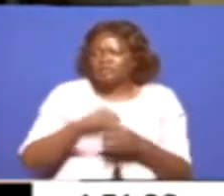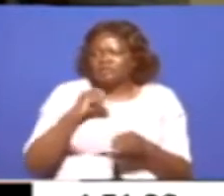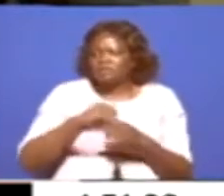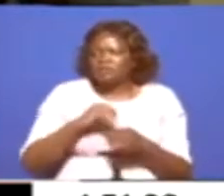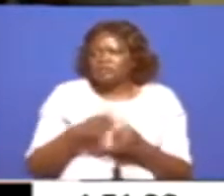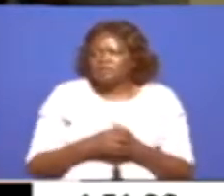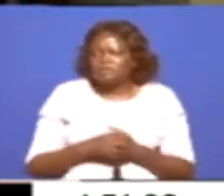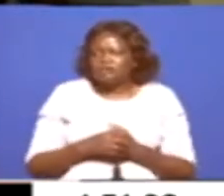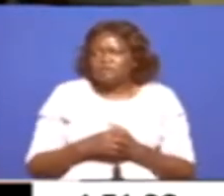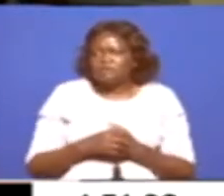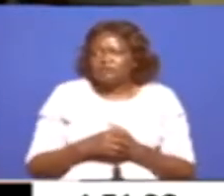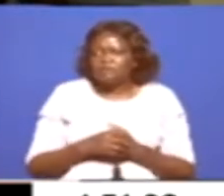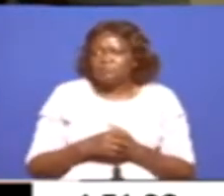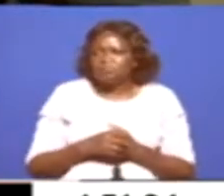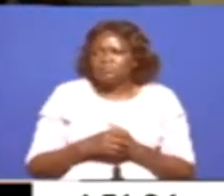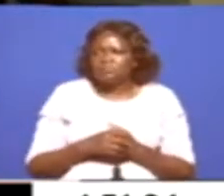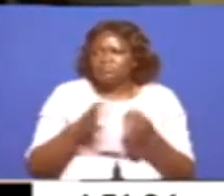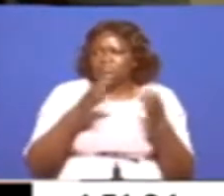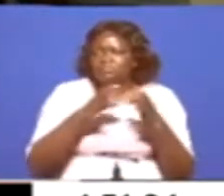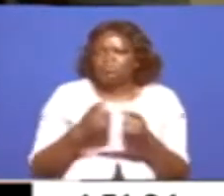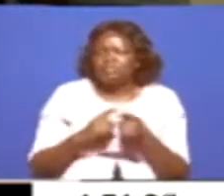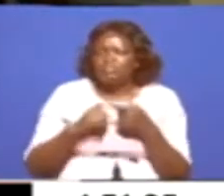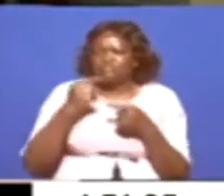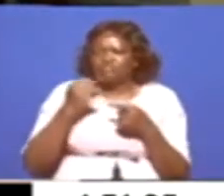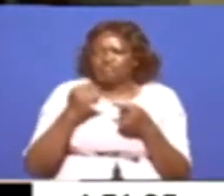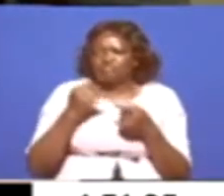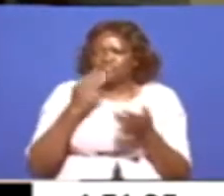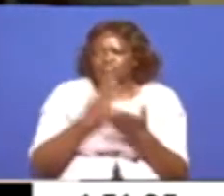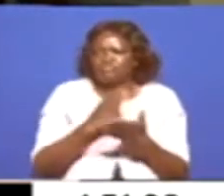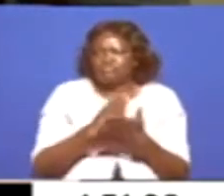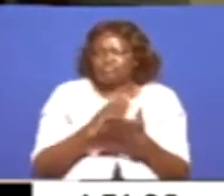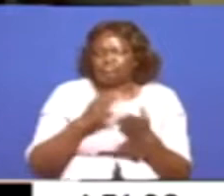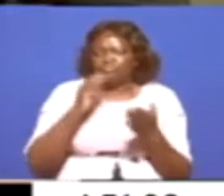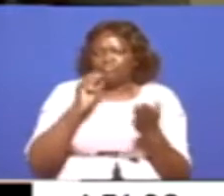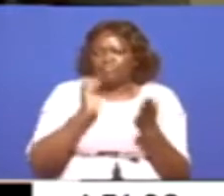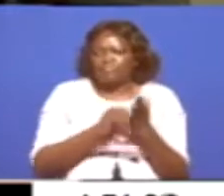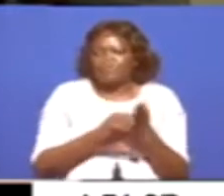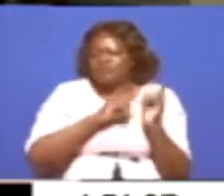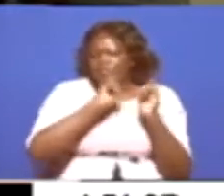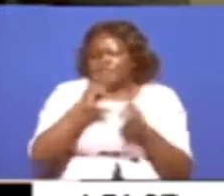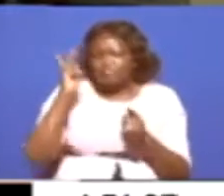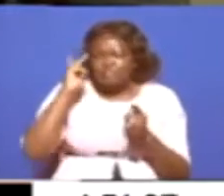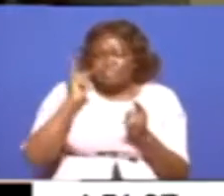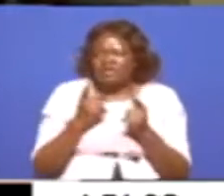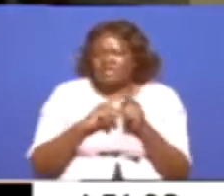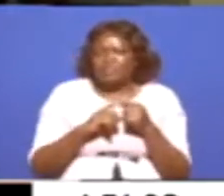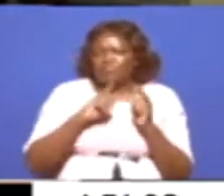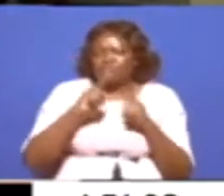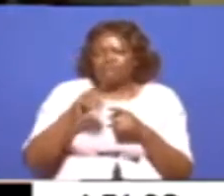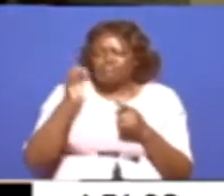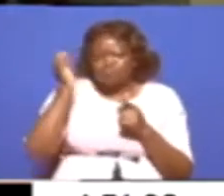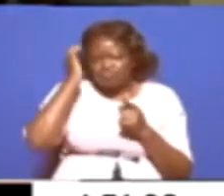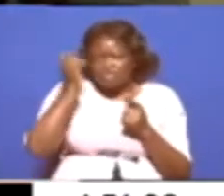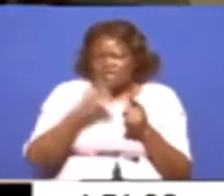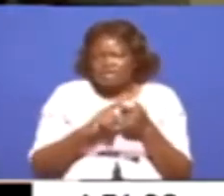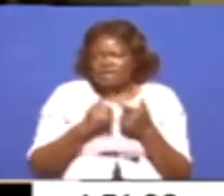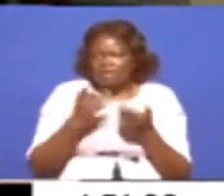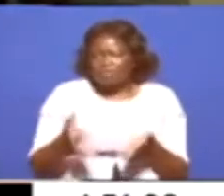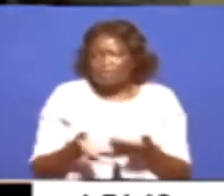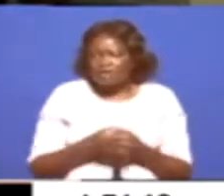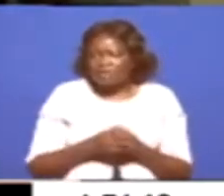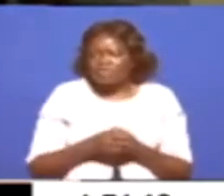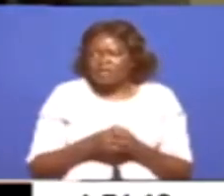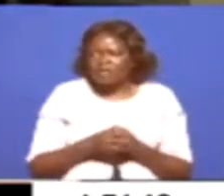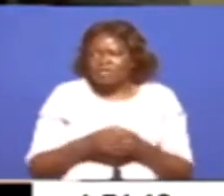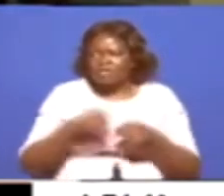Cove Series, and we did it in Machakos. We came to Karen, we went to Eldoret, and we are here today